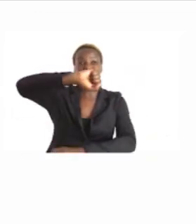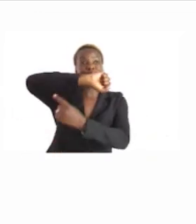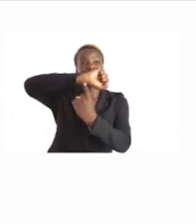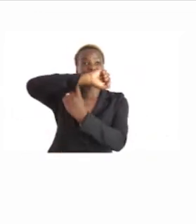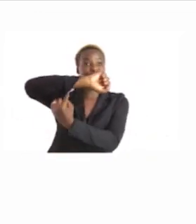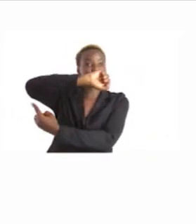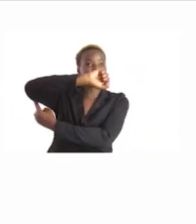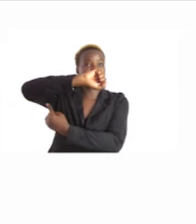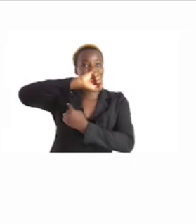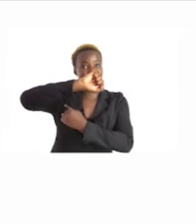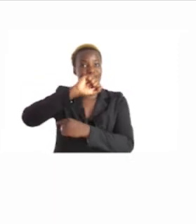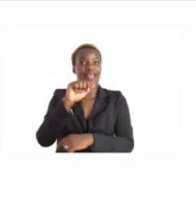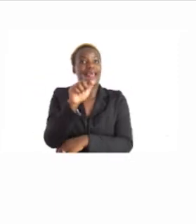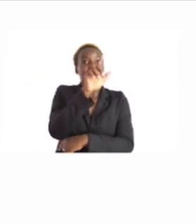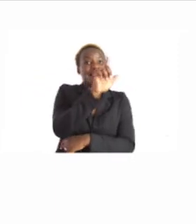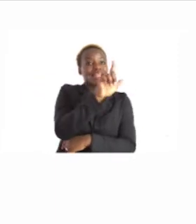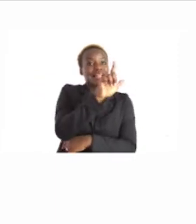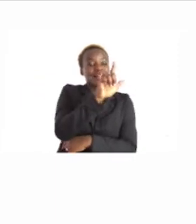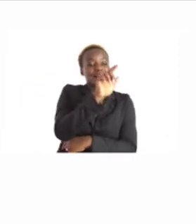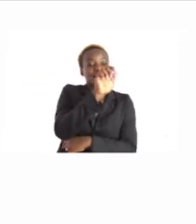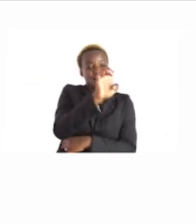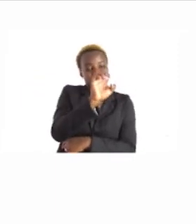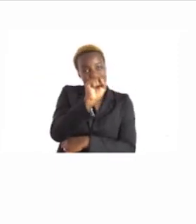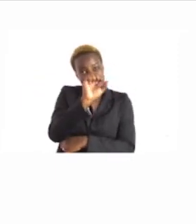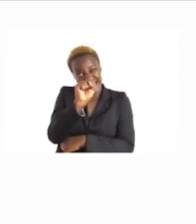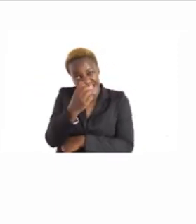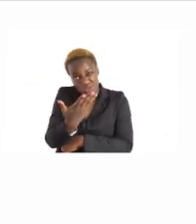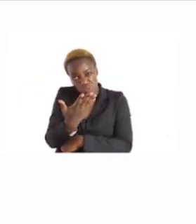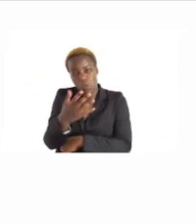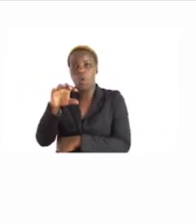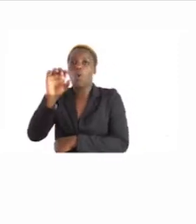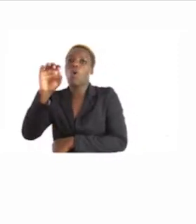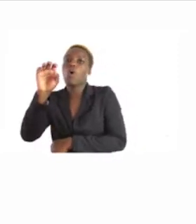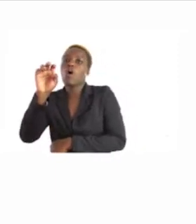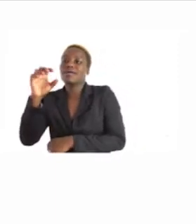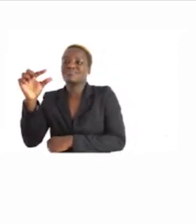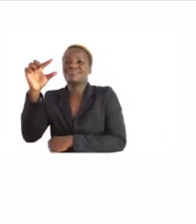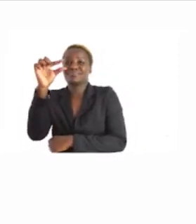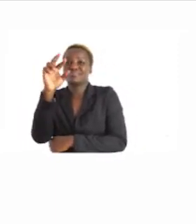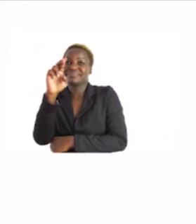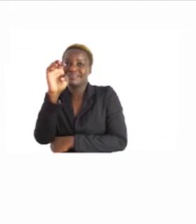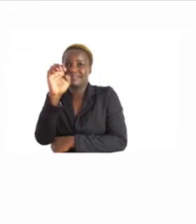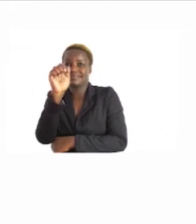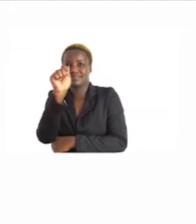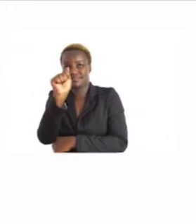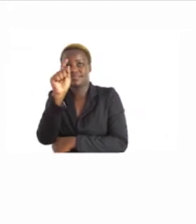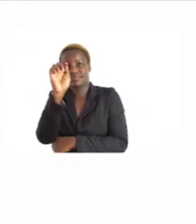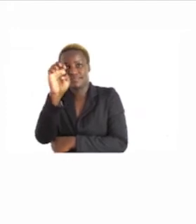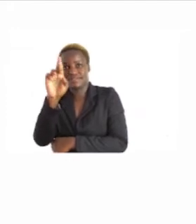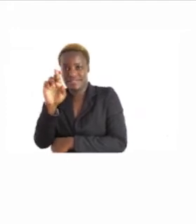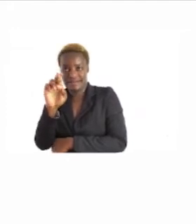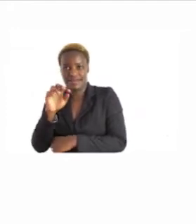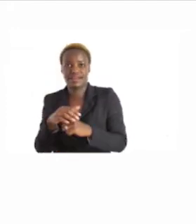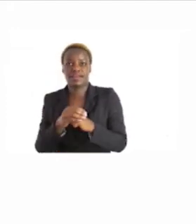than sign. The greater than sign simply means whenever we have to put it in, the